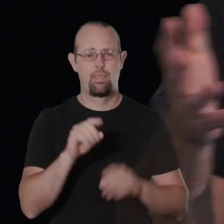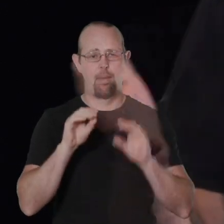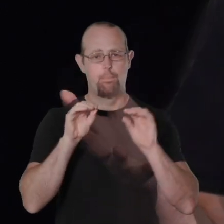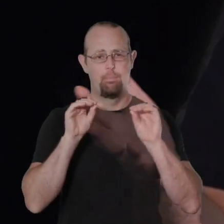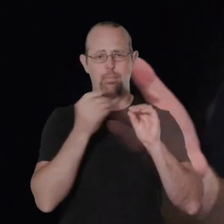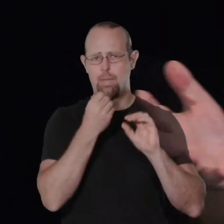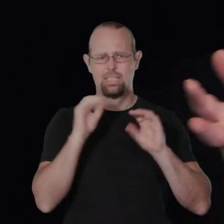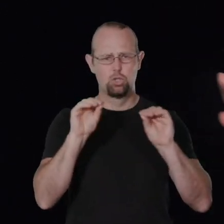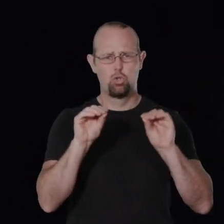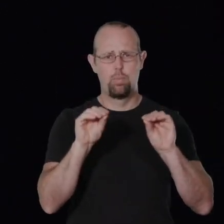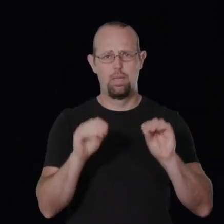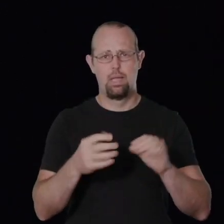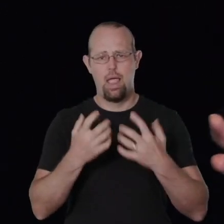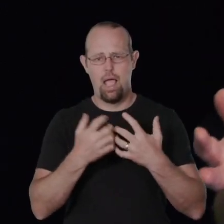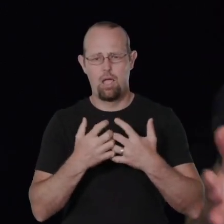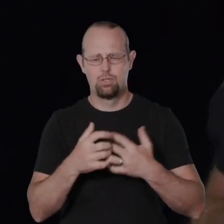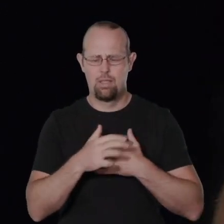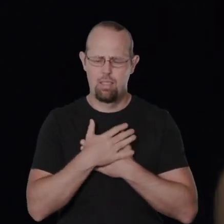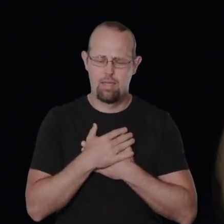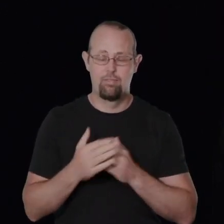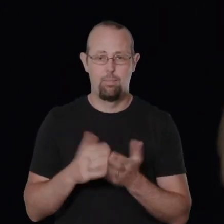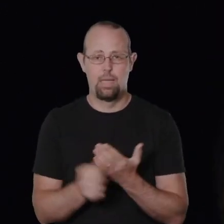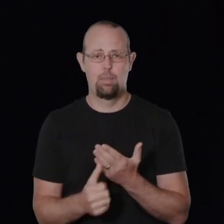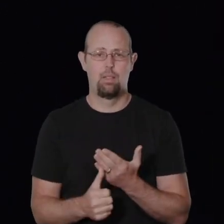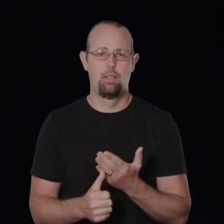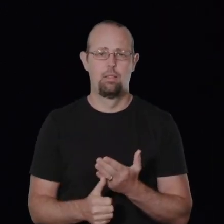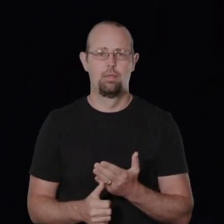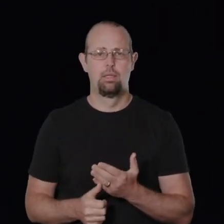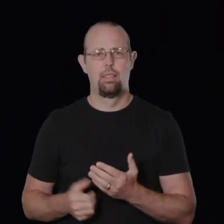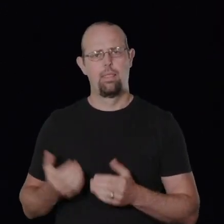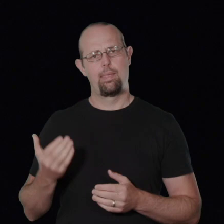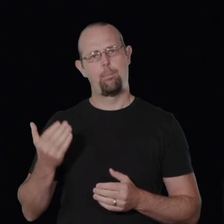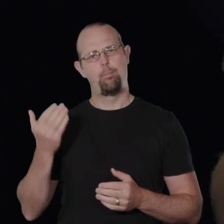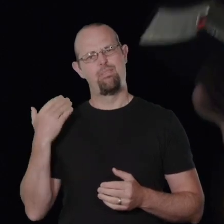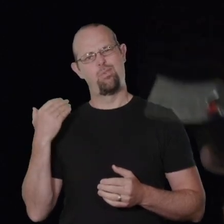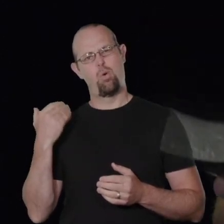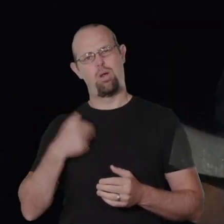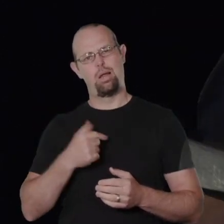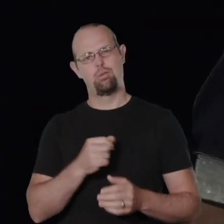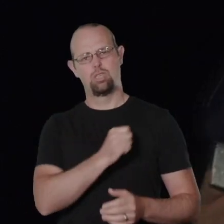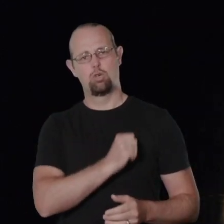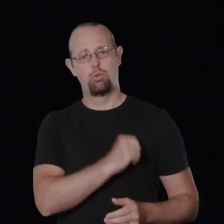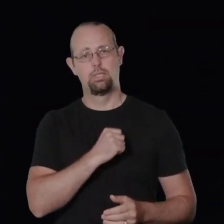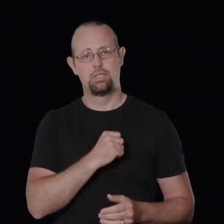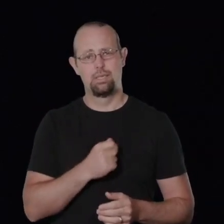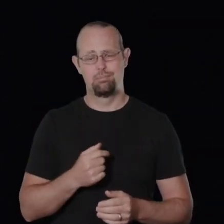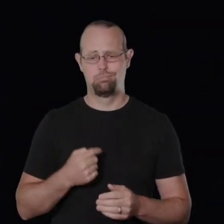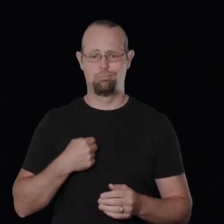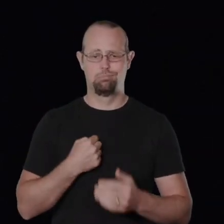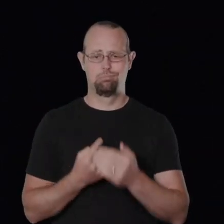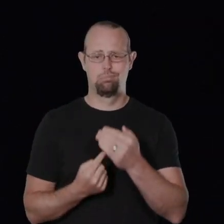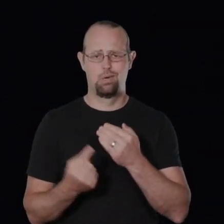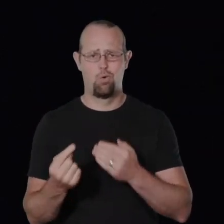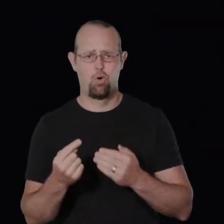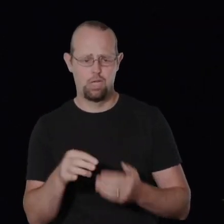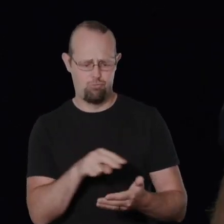Up to becoming a Christian, I probably read maybe three books in my entire life, probably never even finished three books. But